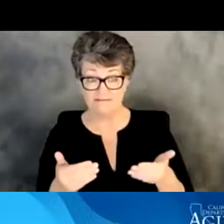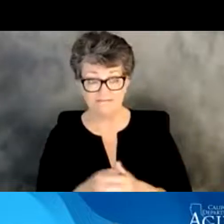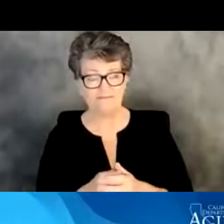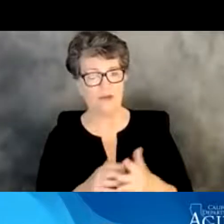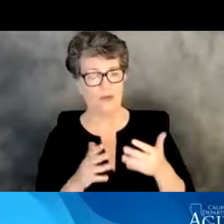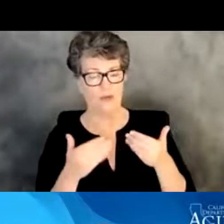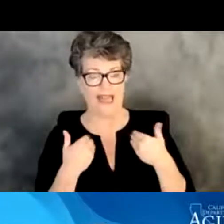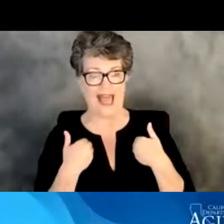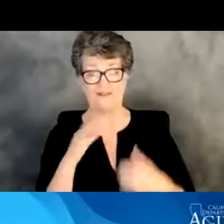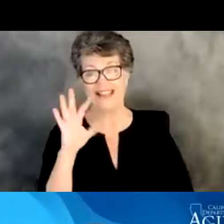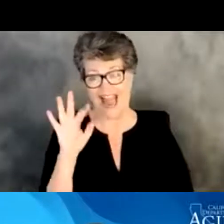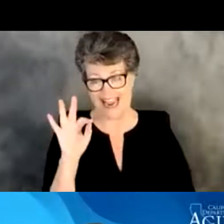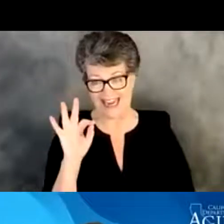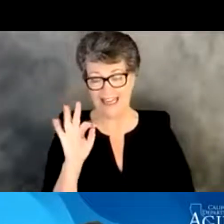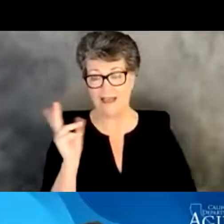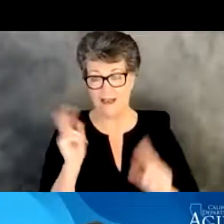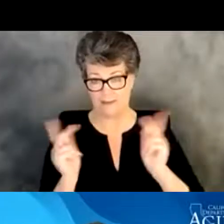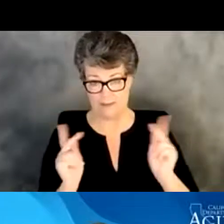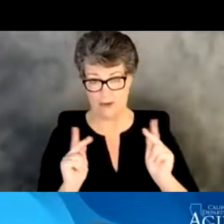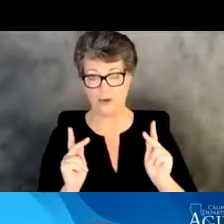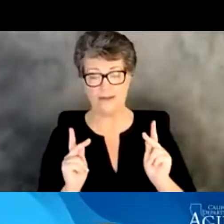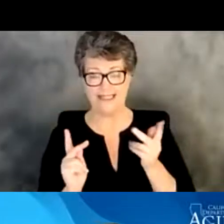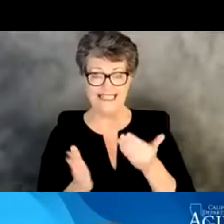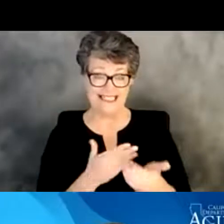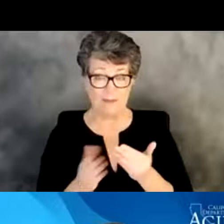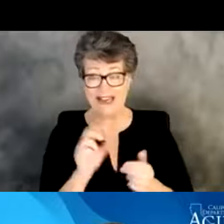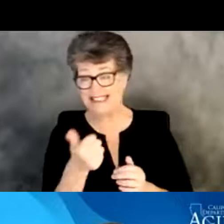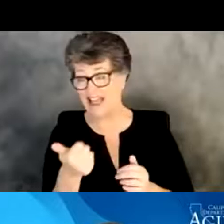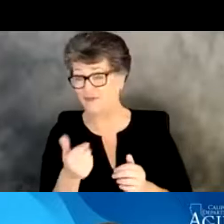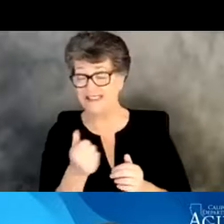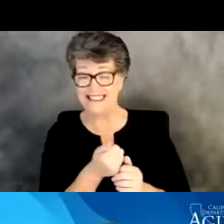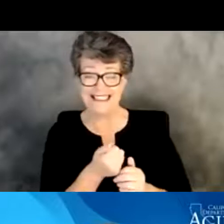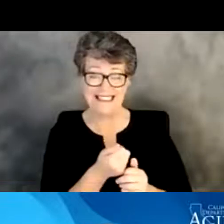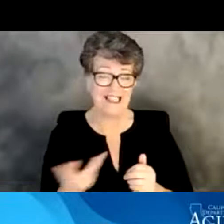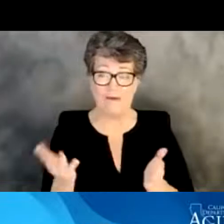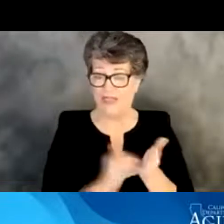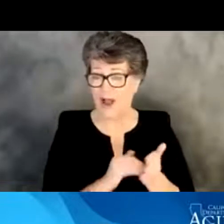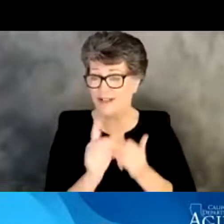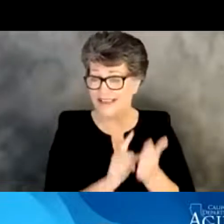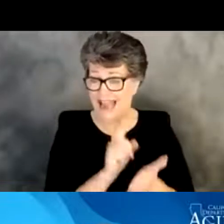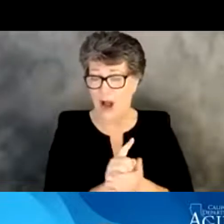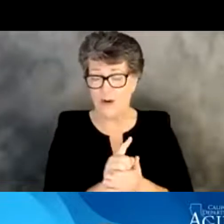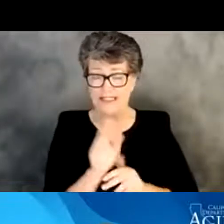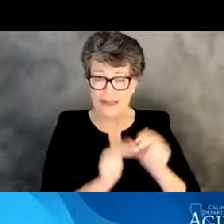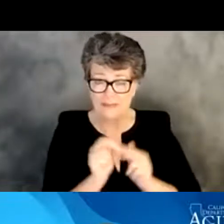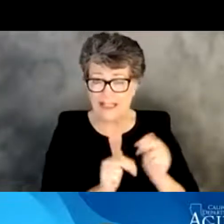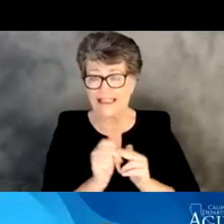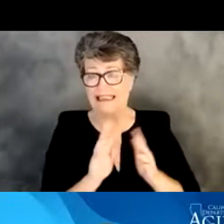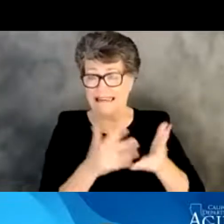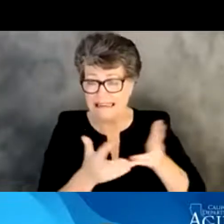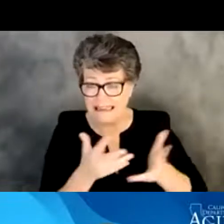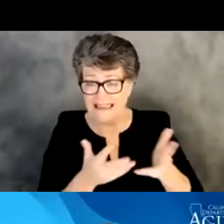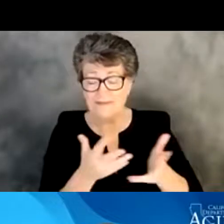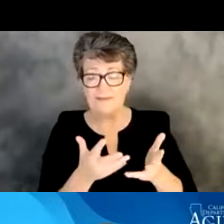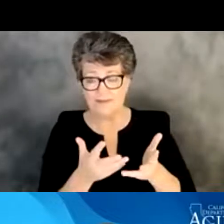got 9 people who, despite the tens of thousands of hours that have already been put towards building an age and disability